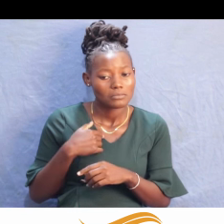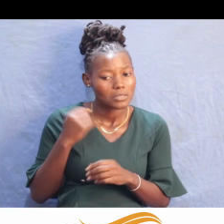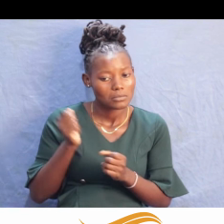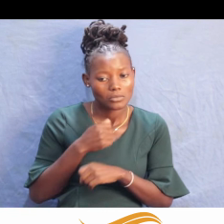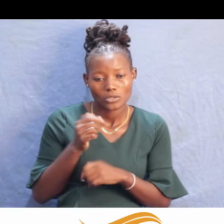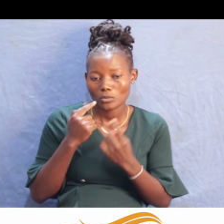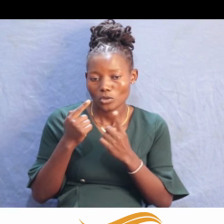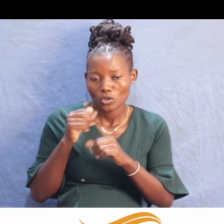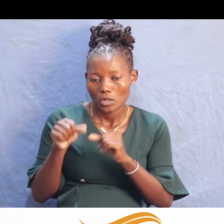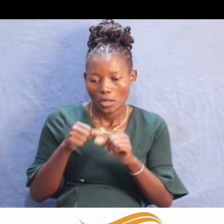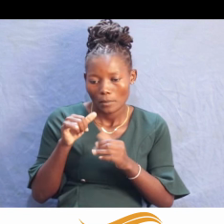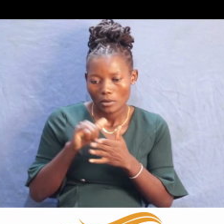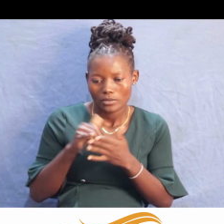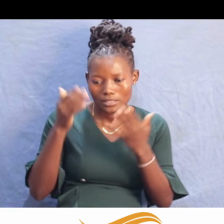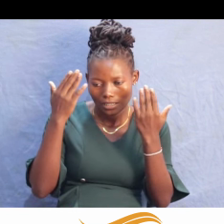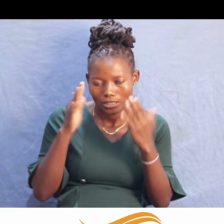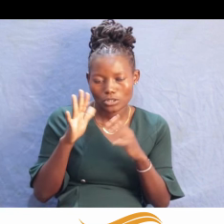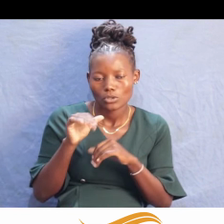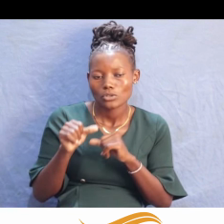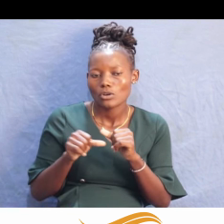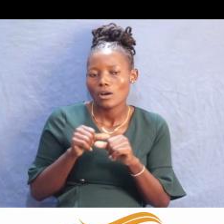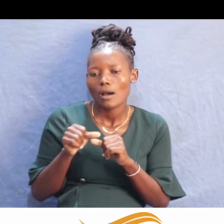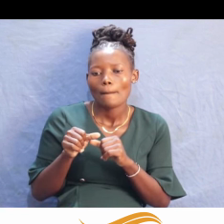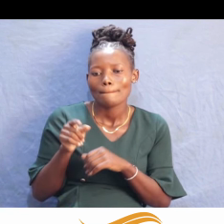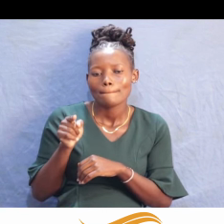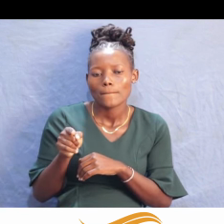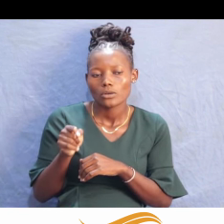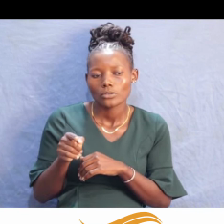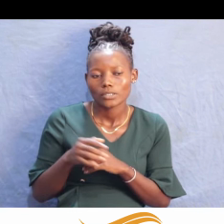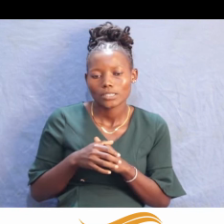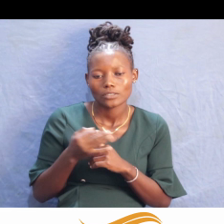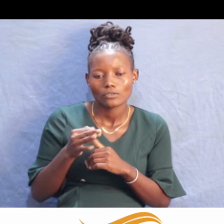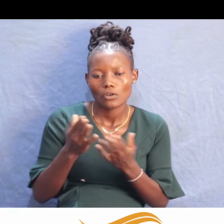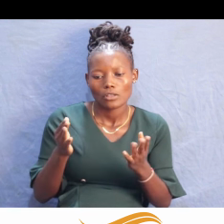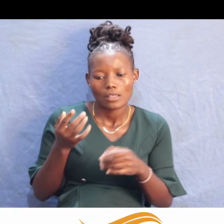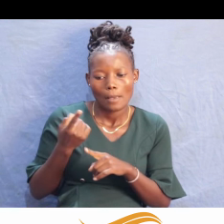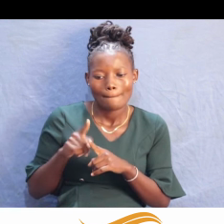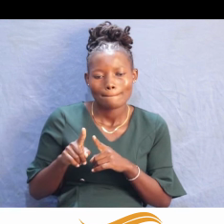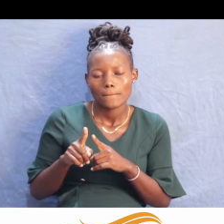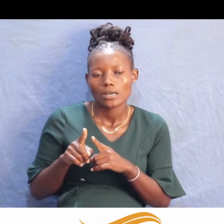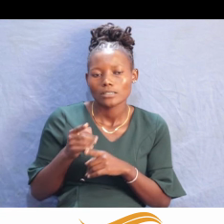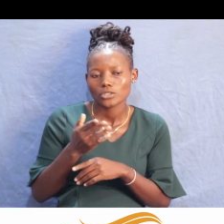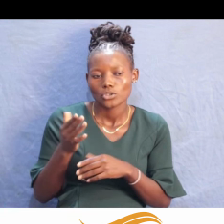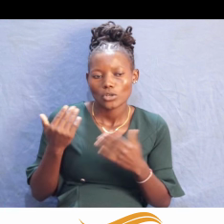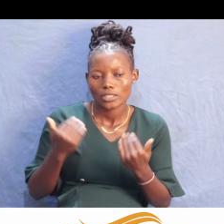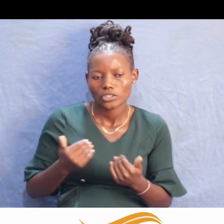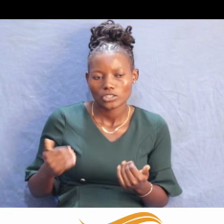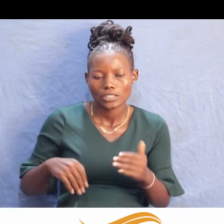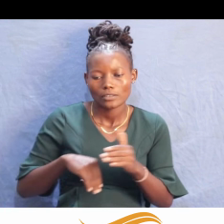that. I don't know if this rule would play out for them, but your kids, your football,